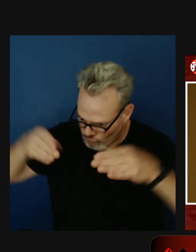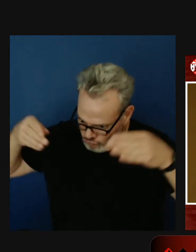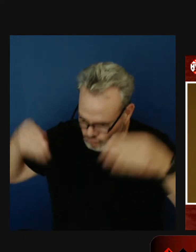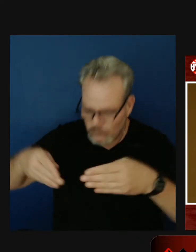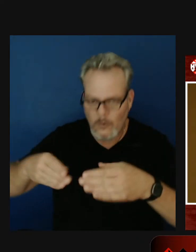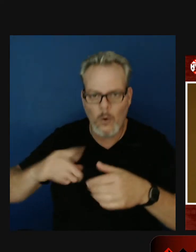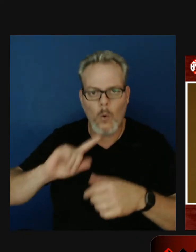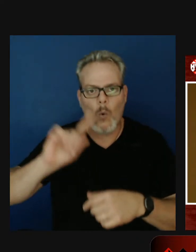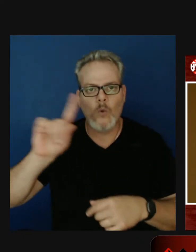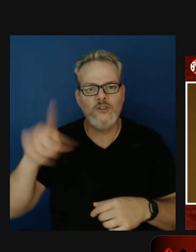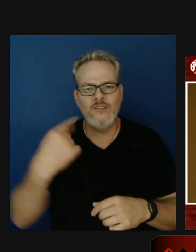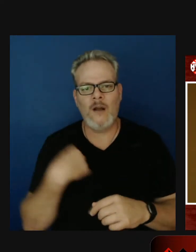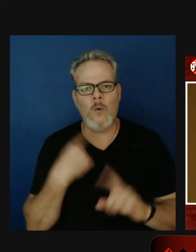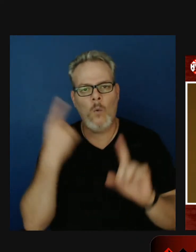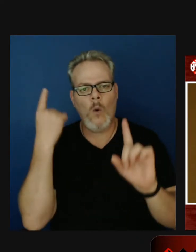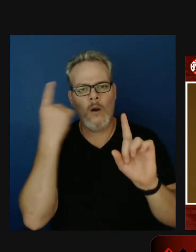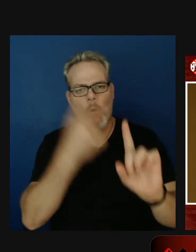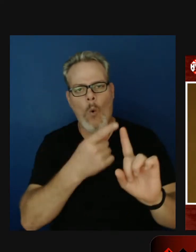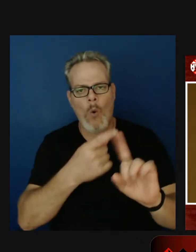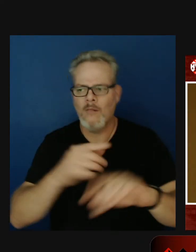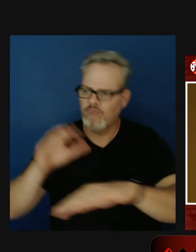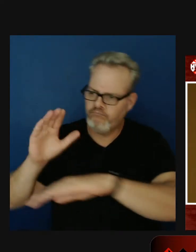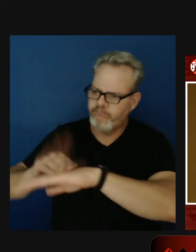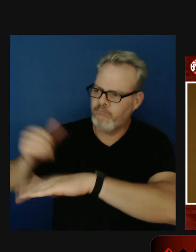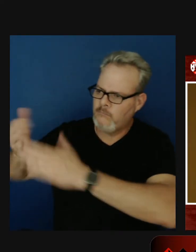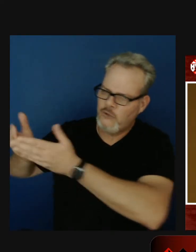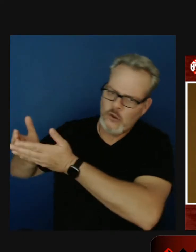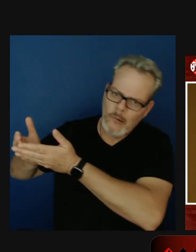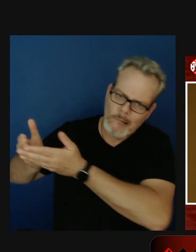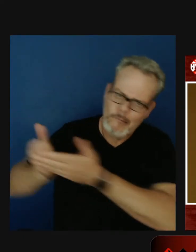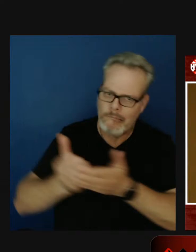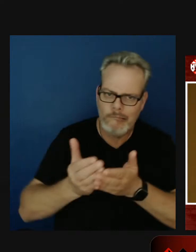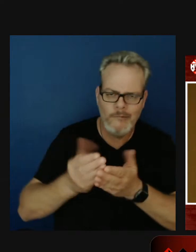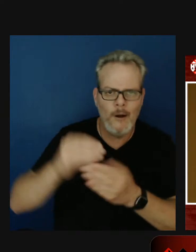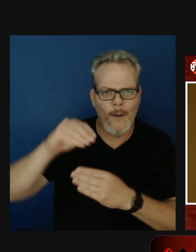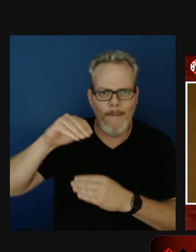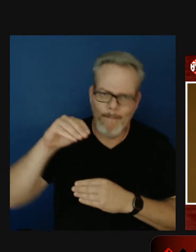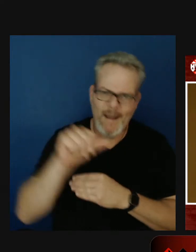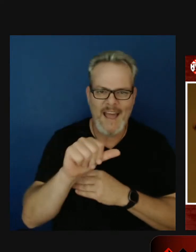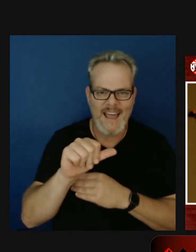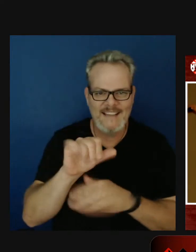just get people on a boat, get them out here to pay to stay at our hotel.